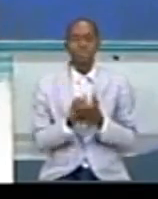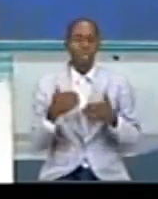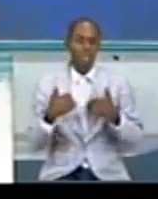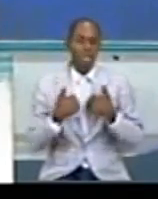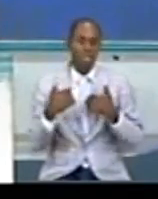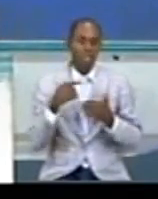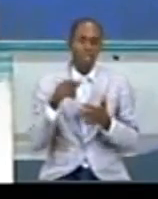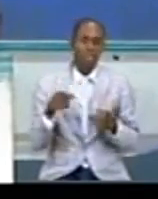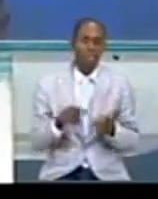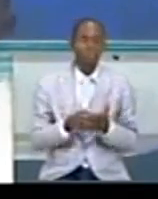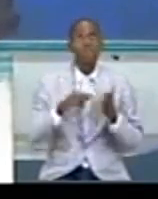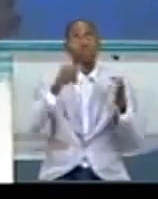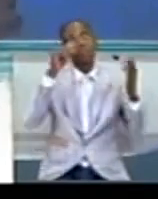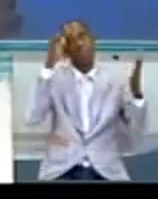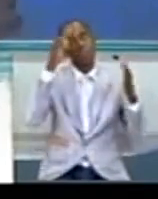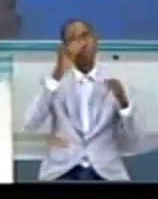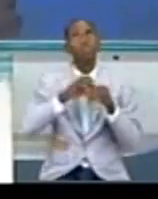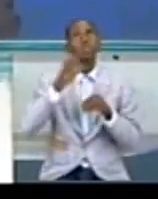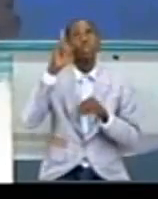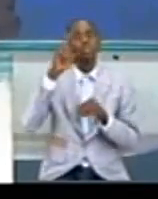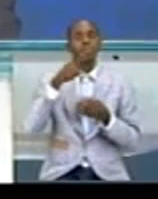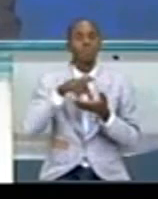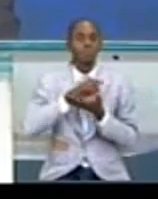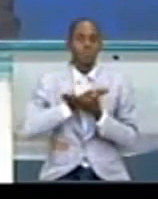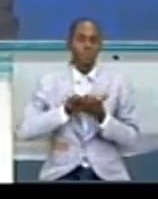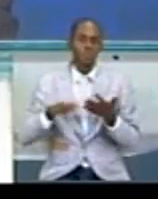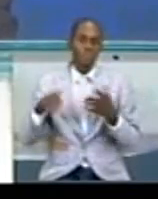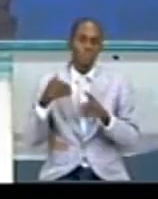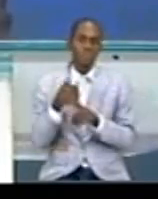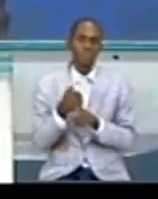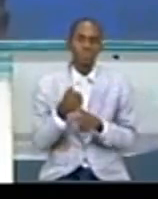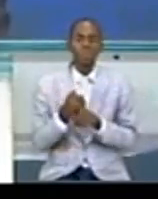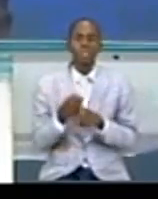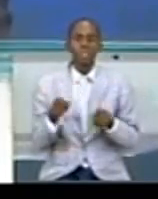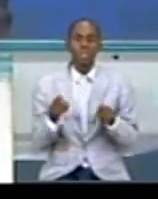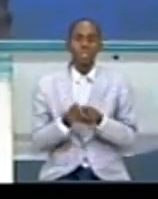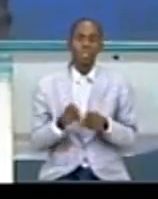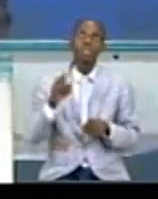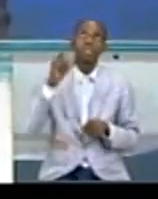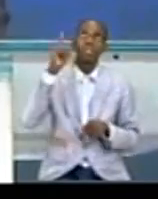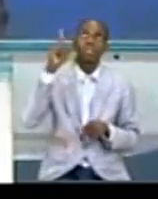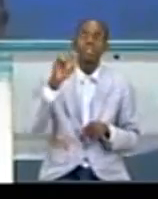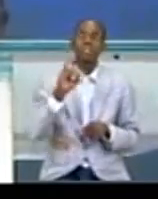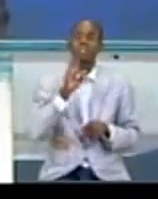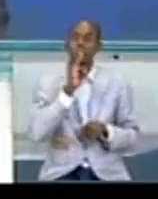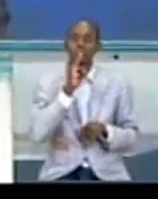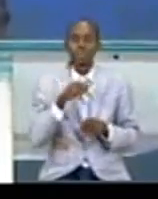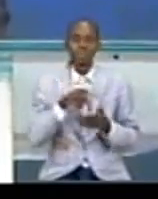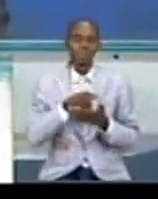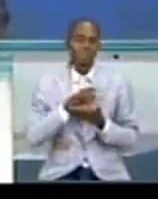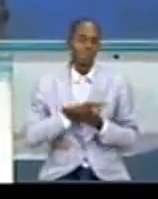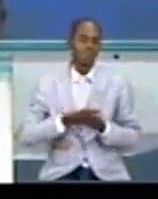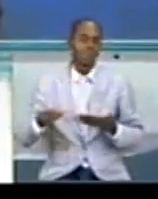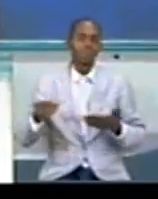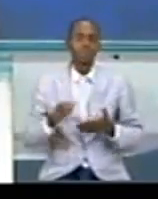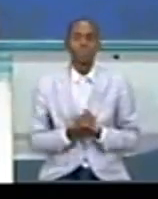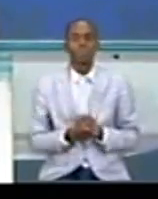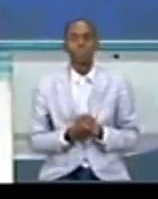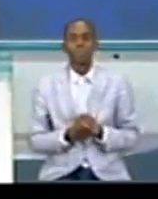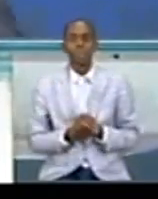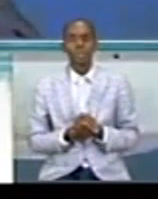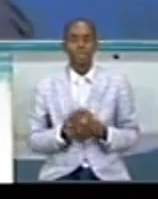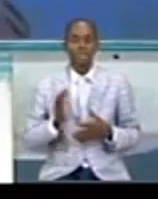hope in him, purifies himself even as he is pure.